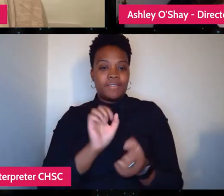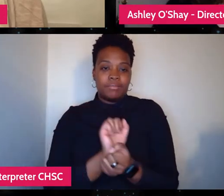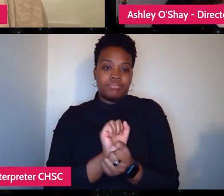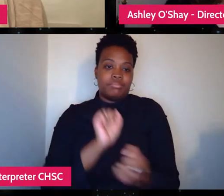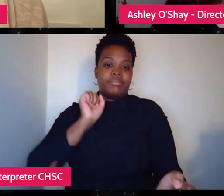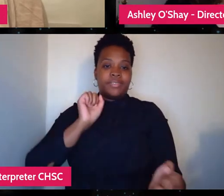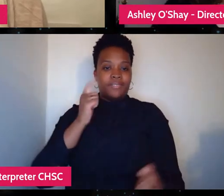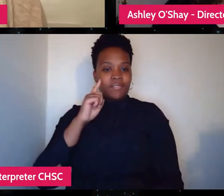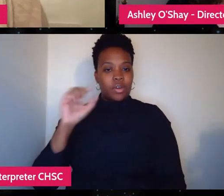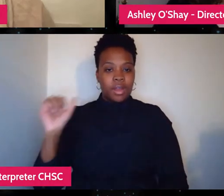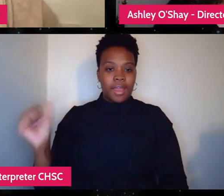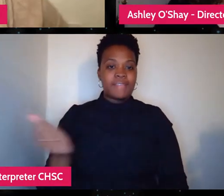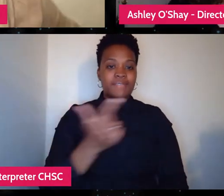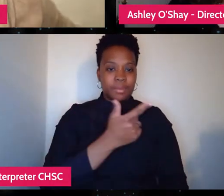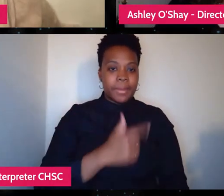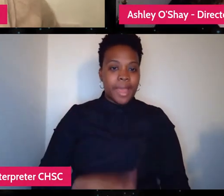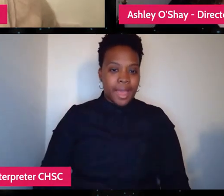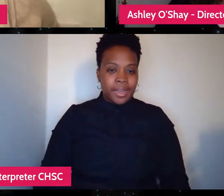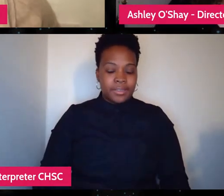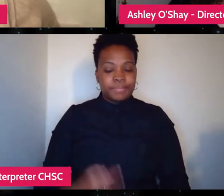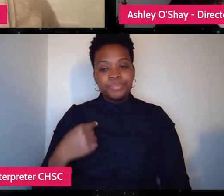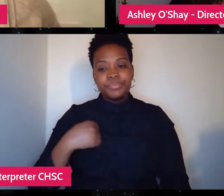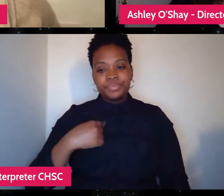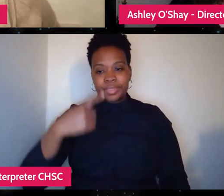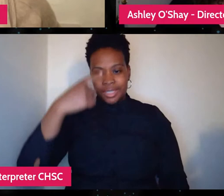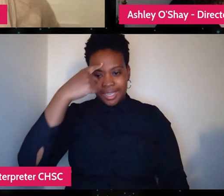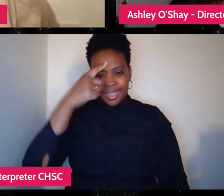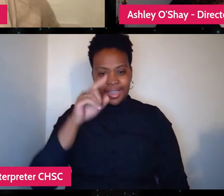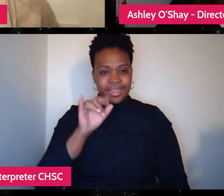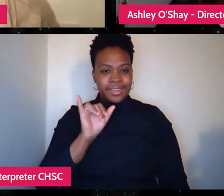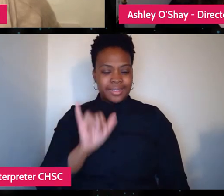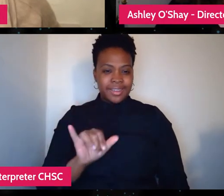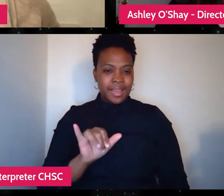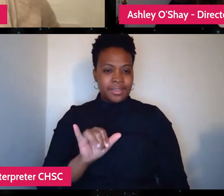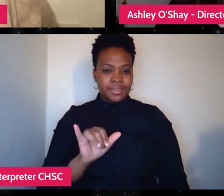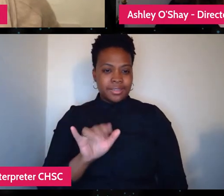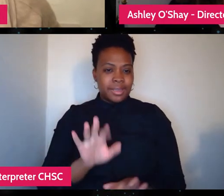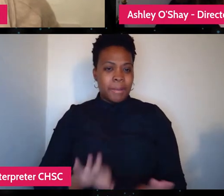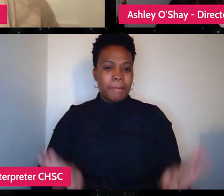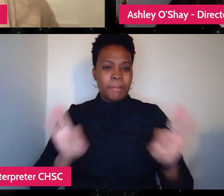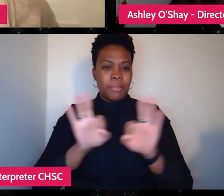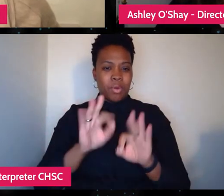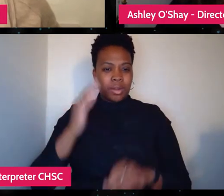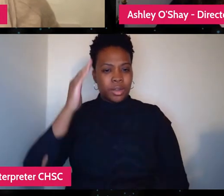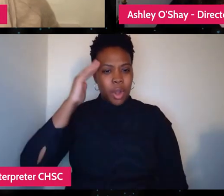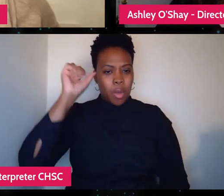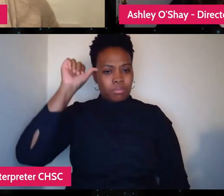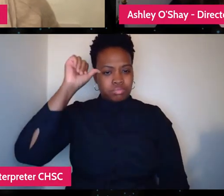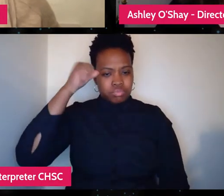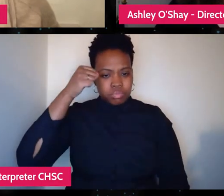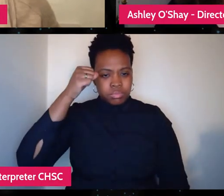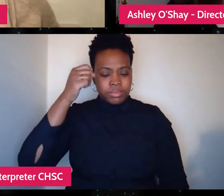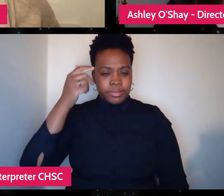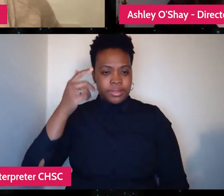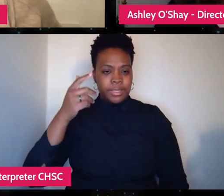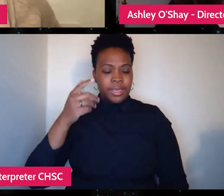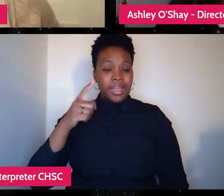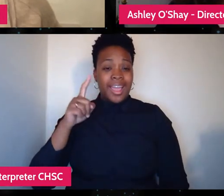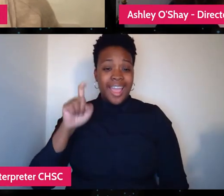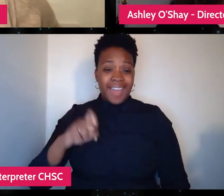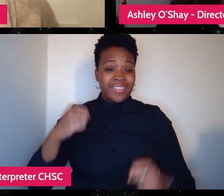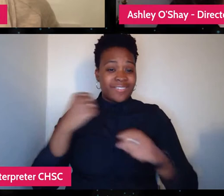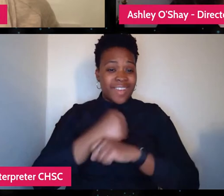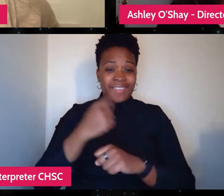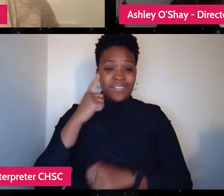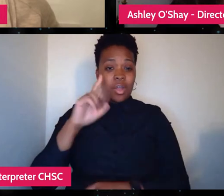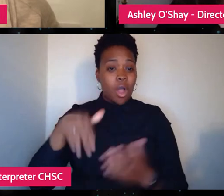else. And so I think that's just so important to note and to remember that we have to fight for all Black